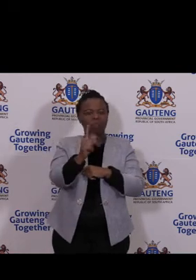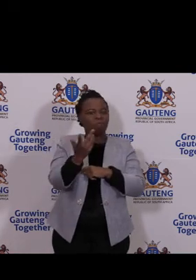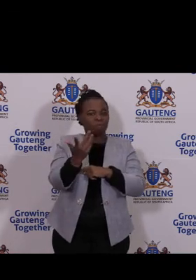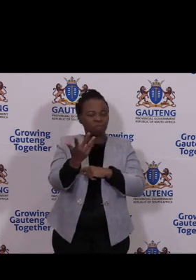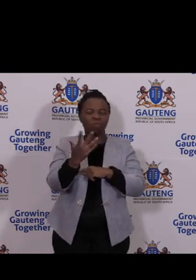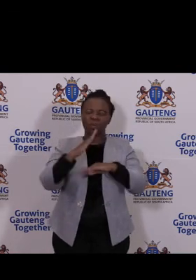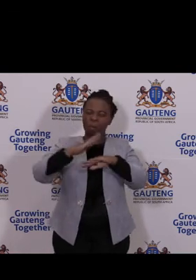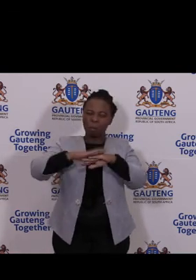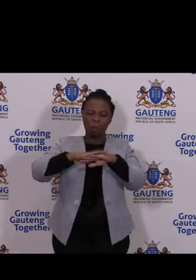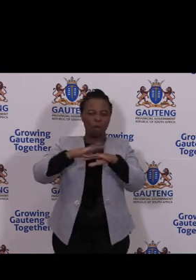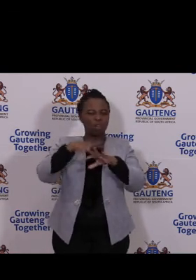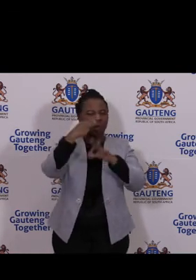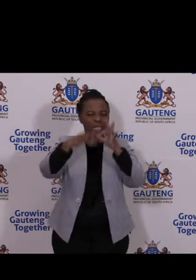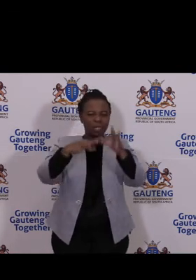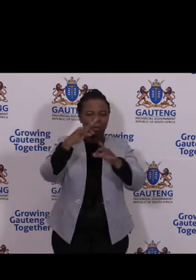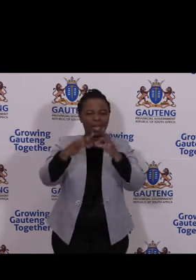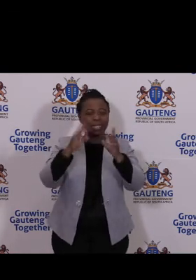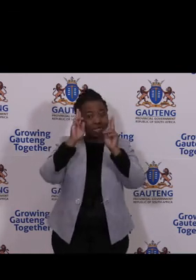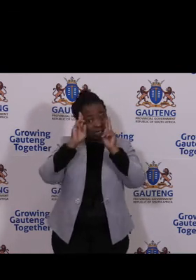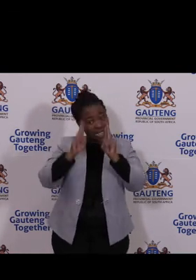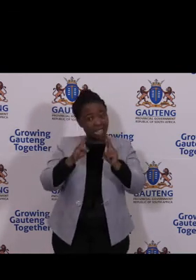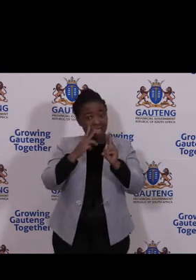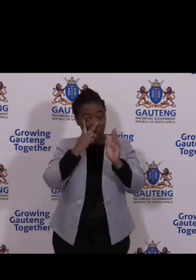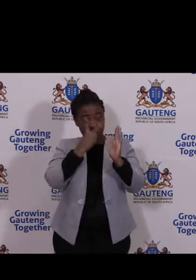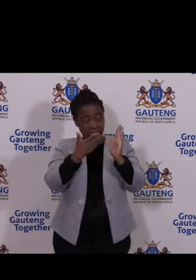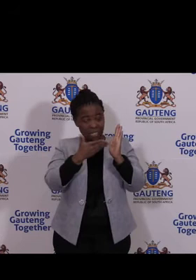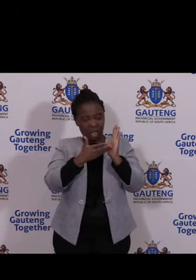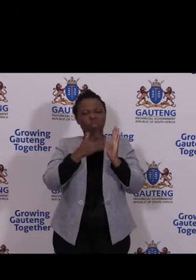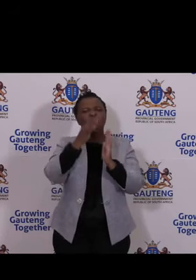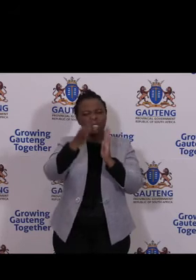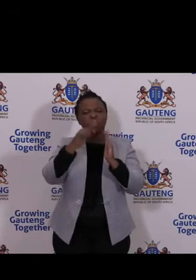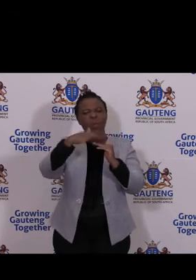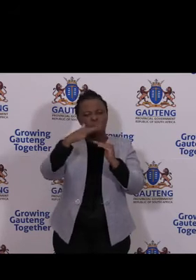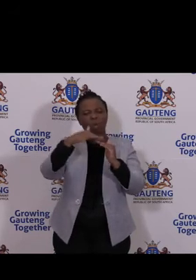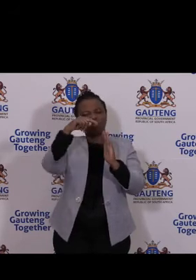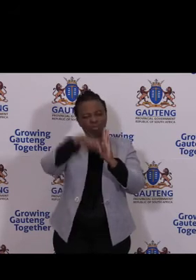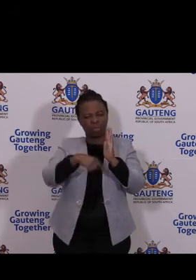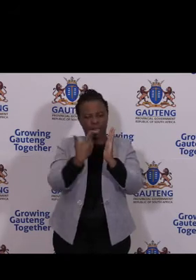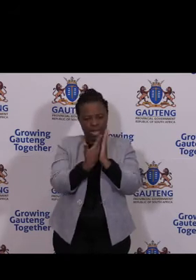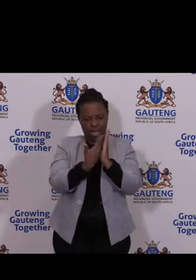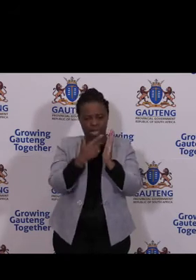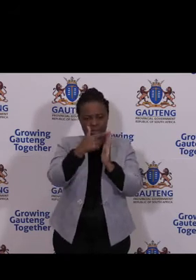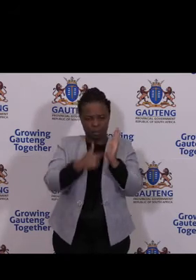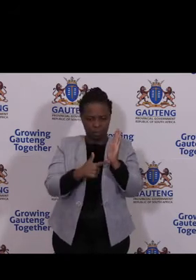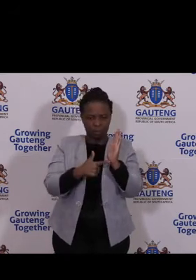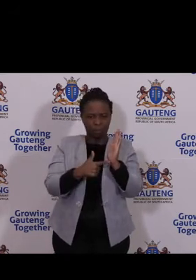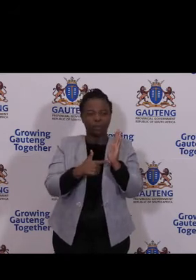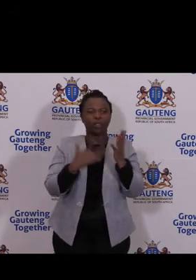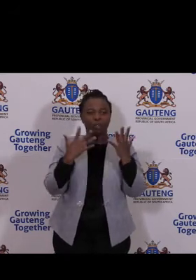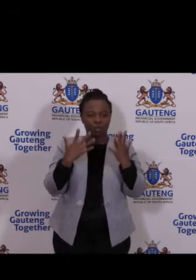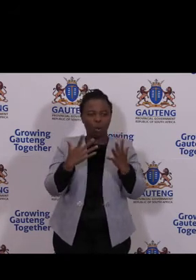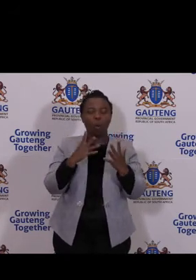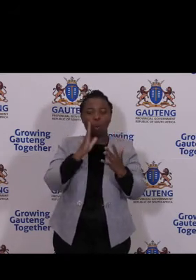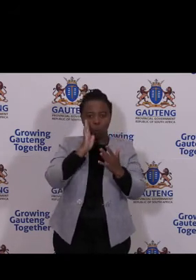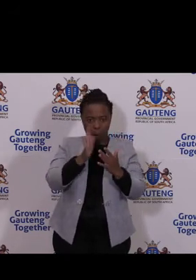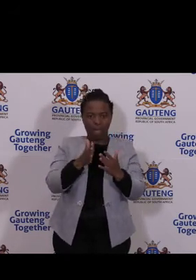be explained about the deaths that we are seeing in the province, and working with clinicians, we are aiming to even go